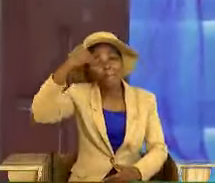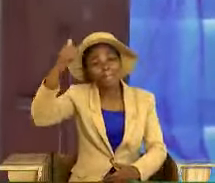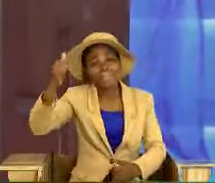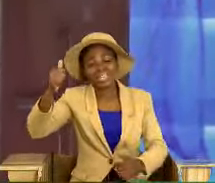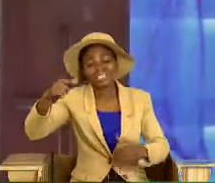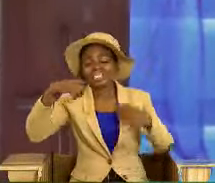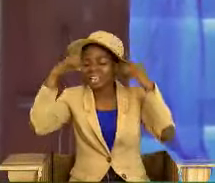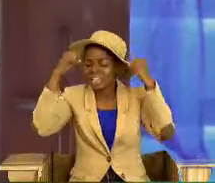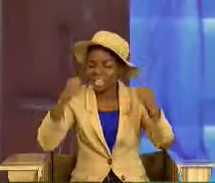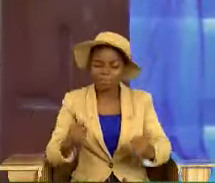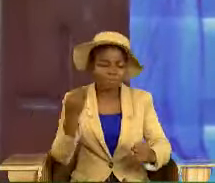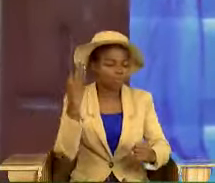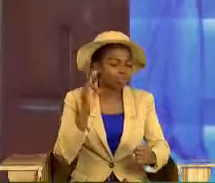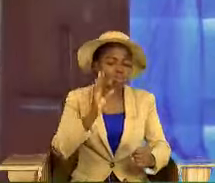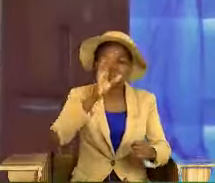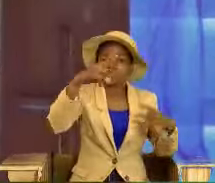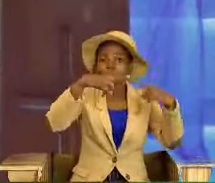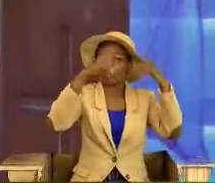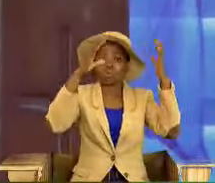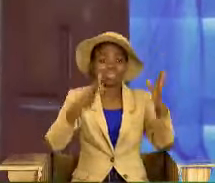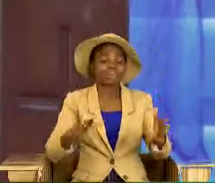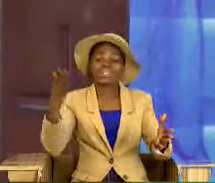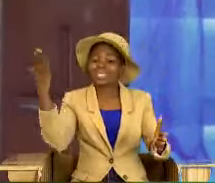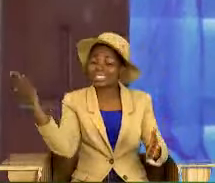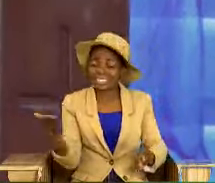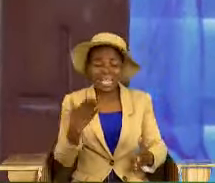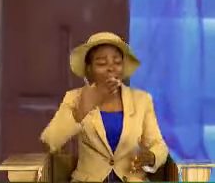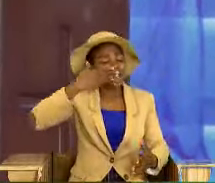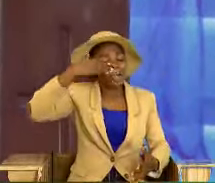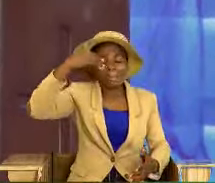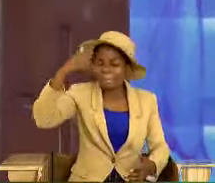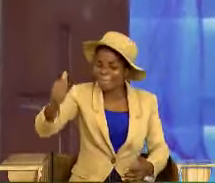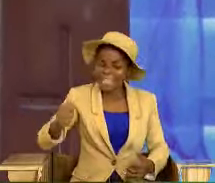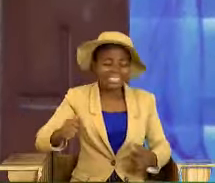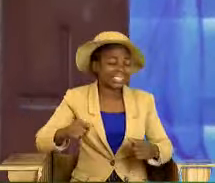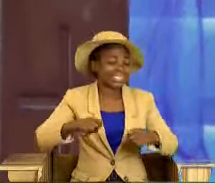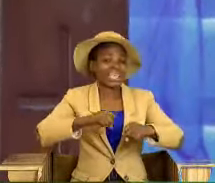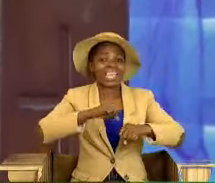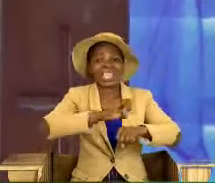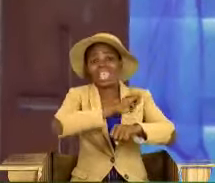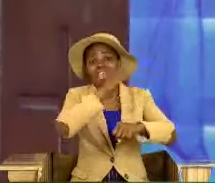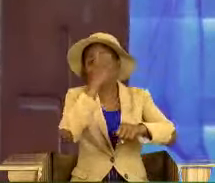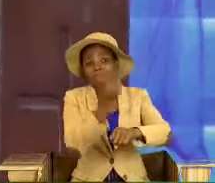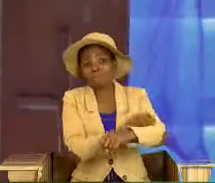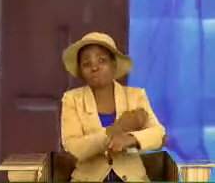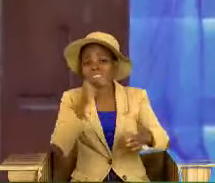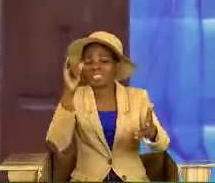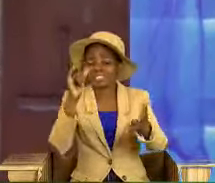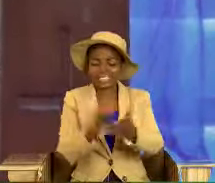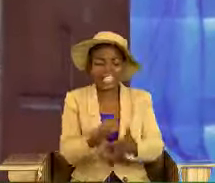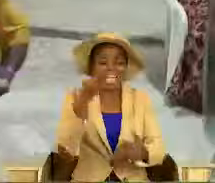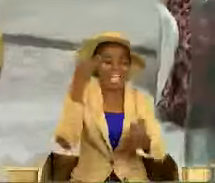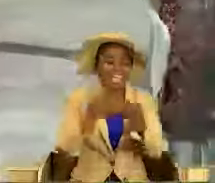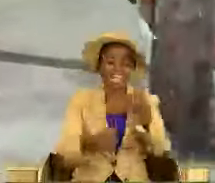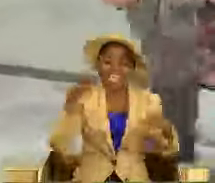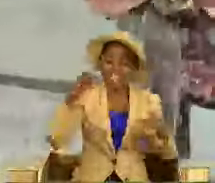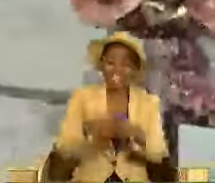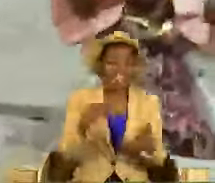enemies their best effort shall end in painful